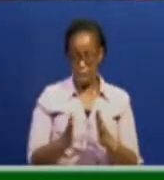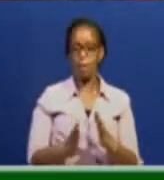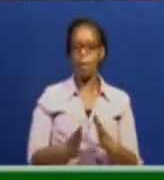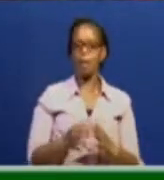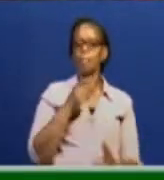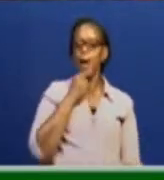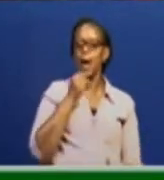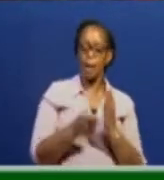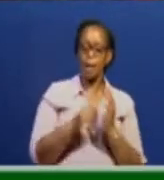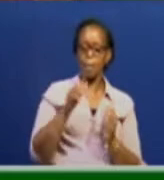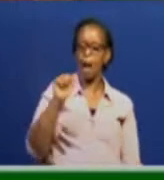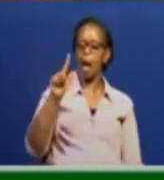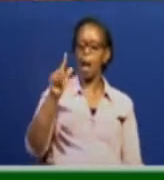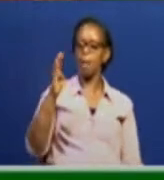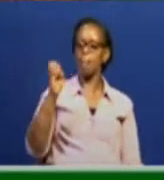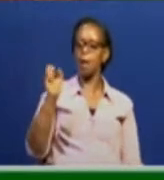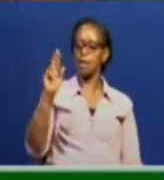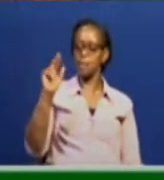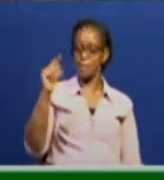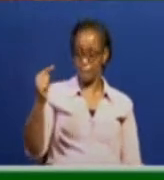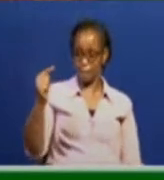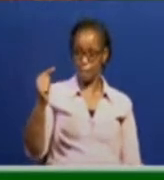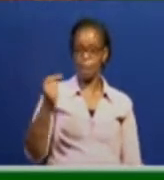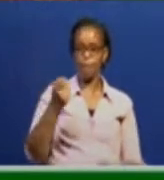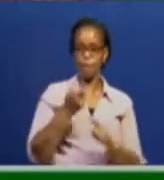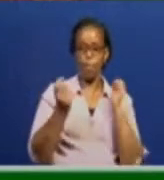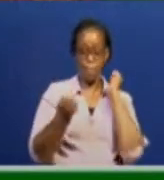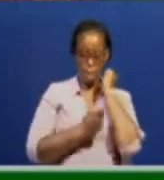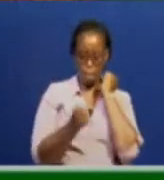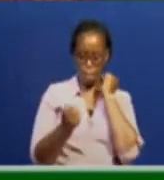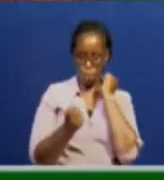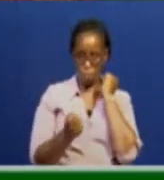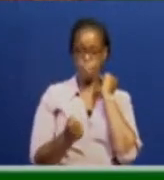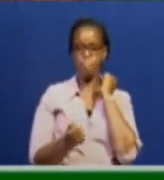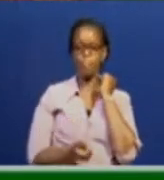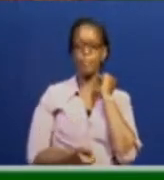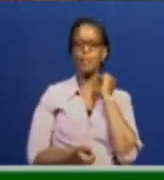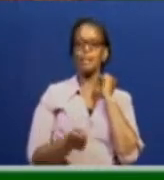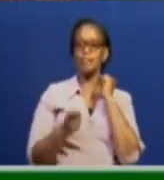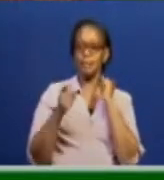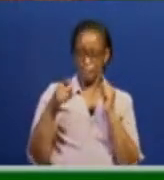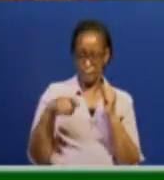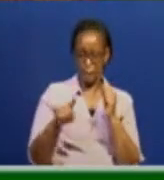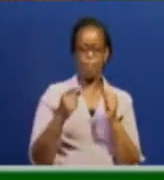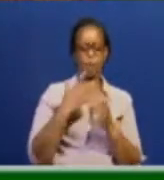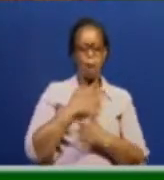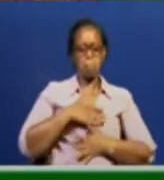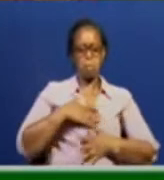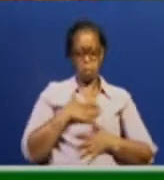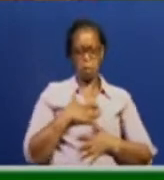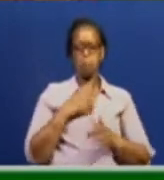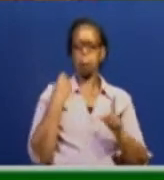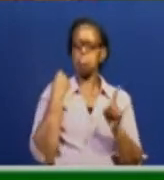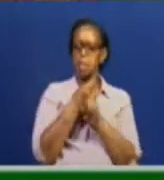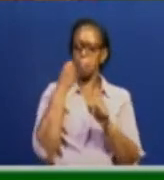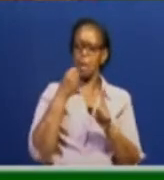Mr. Albert Munyi from Embu appreciated the impact of fertilizer